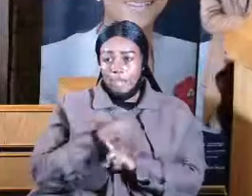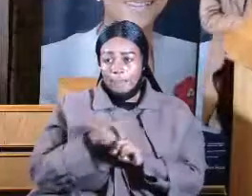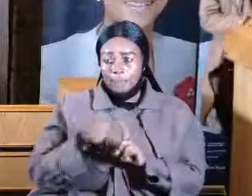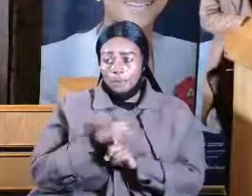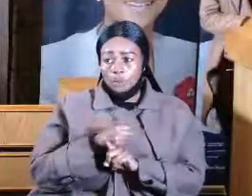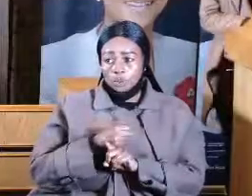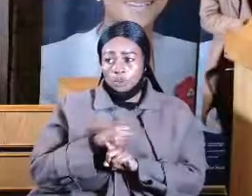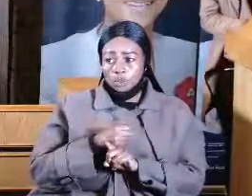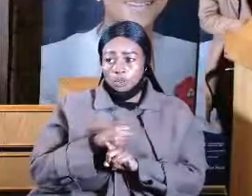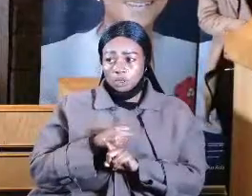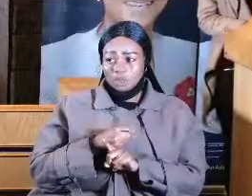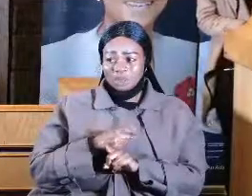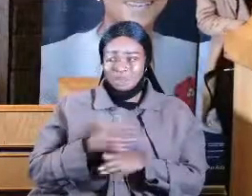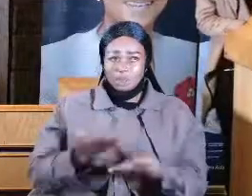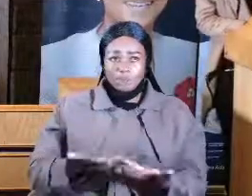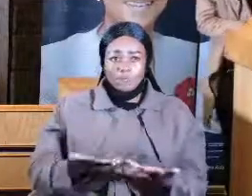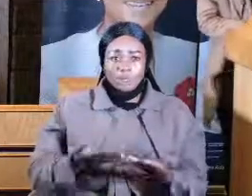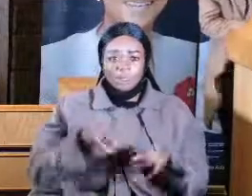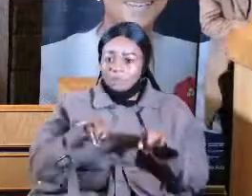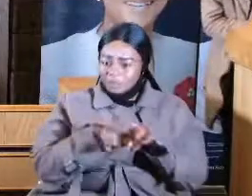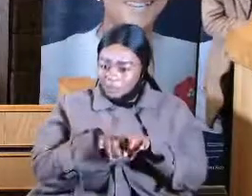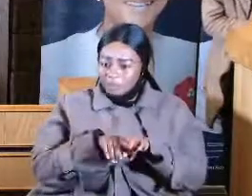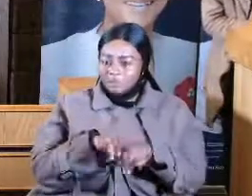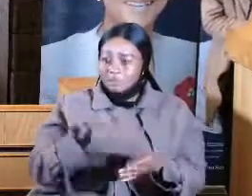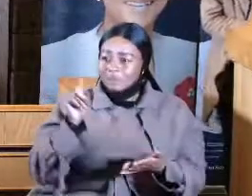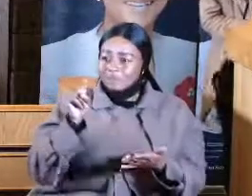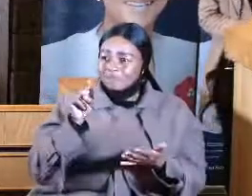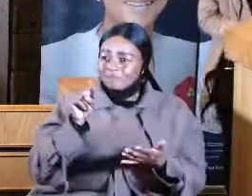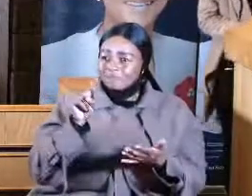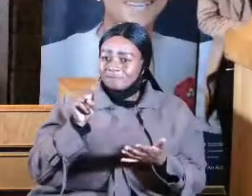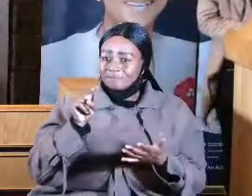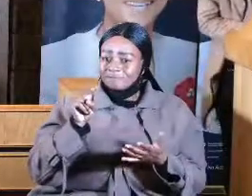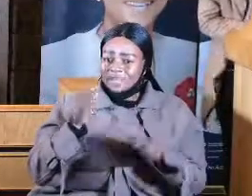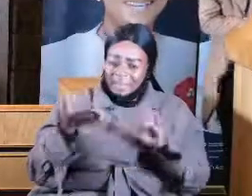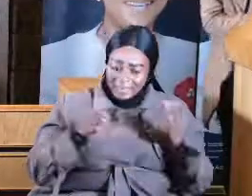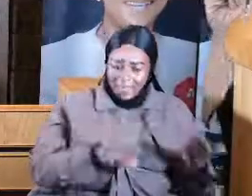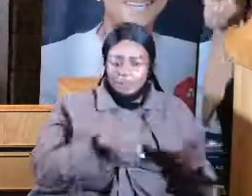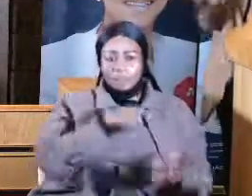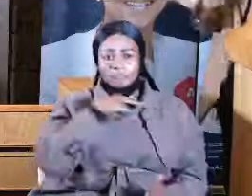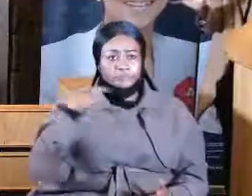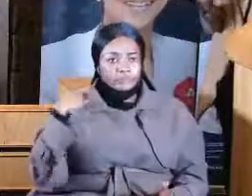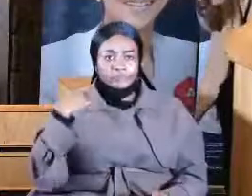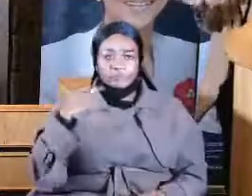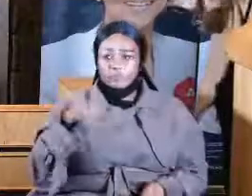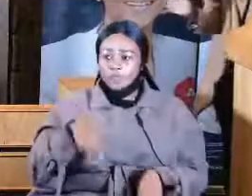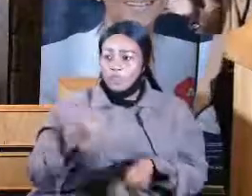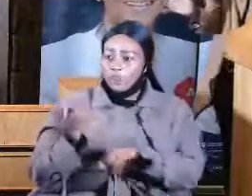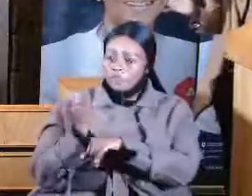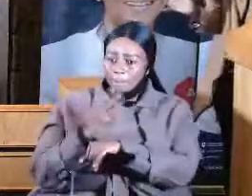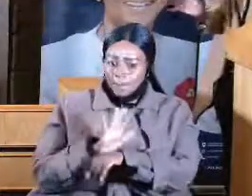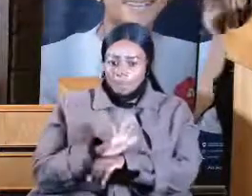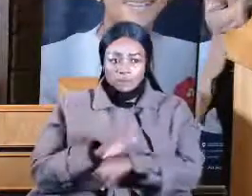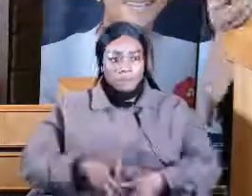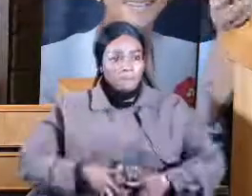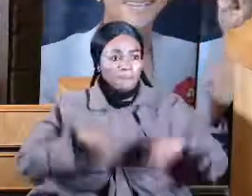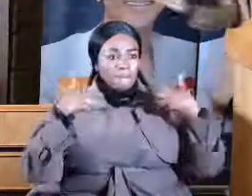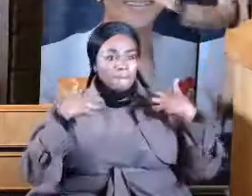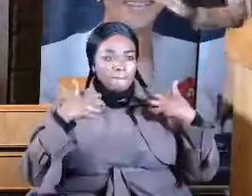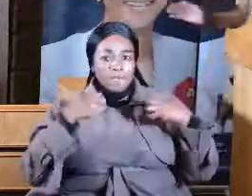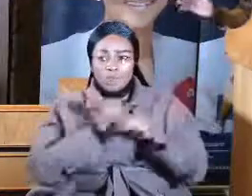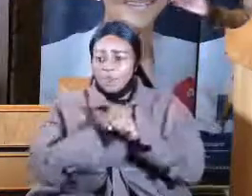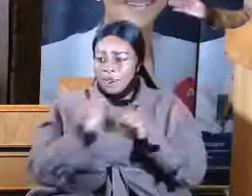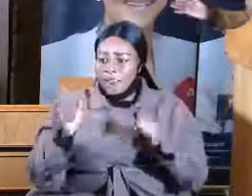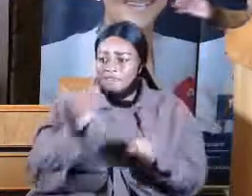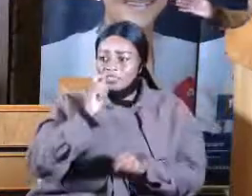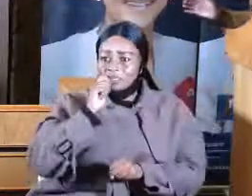Trans people are being killed for being trans people all the time. And when the media raves about it, you'll never see